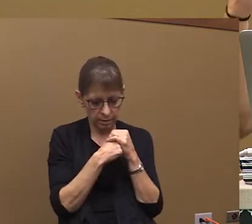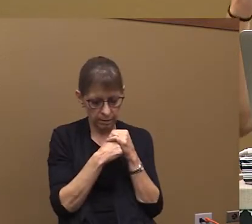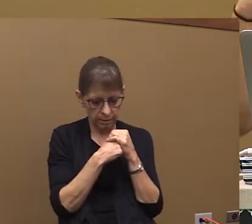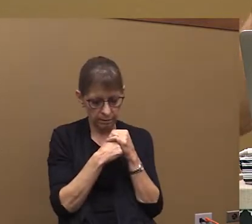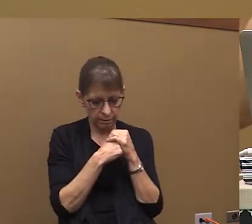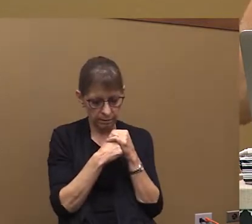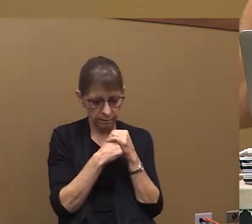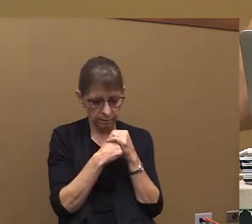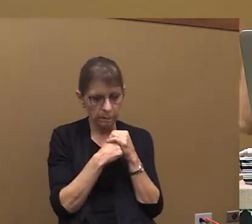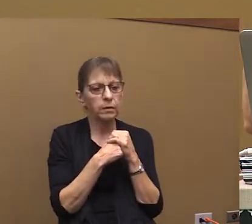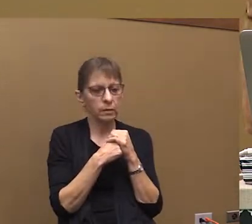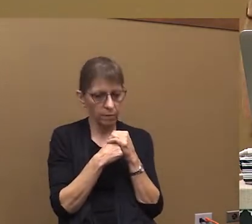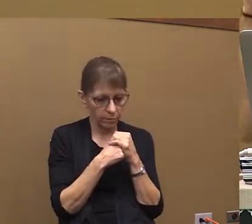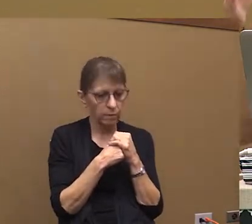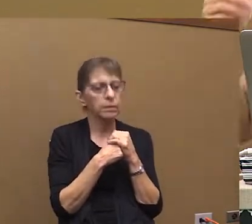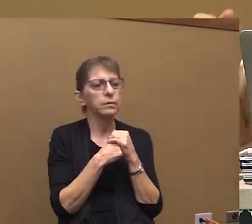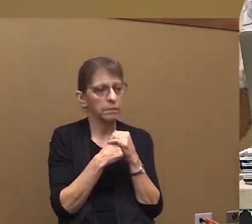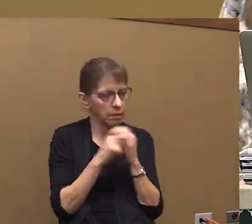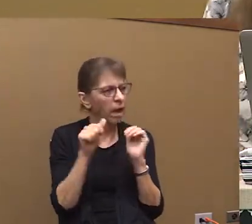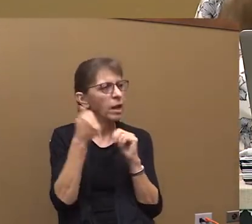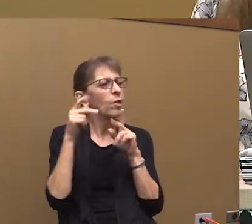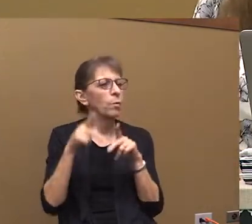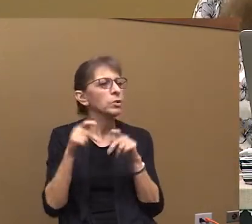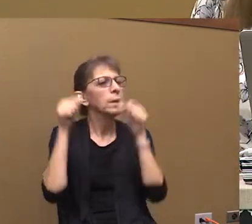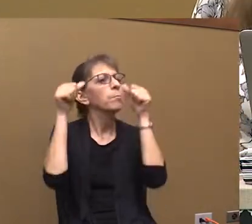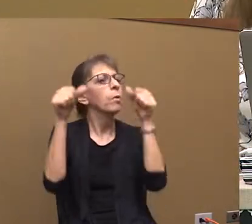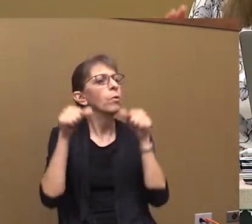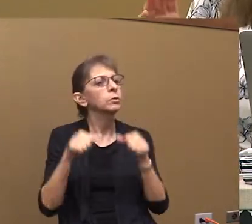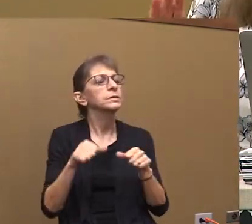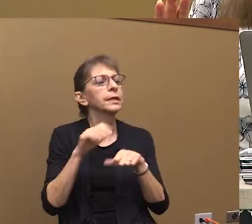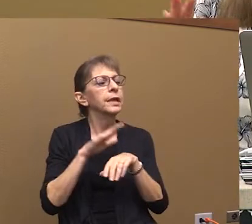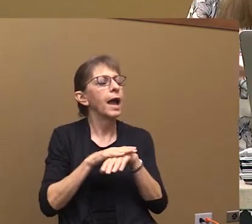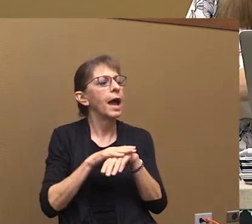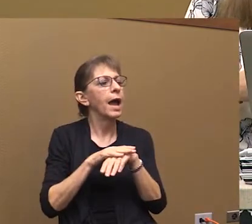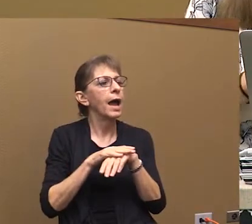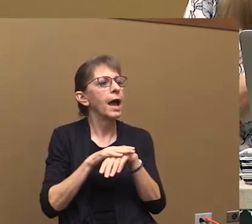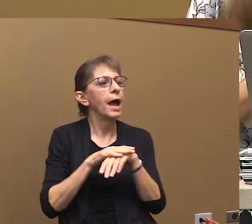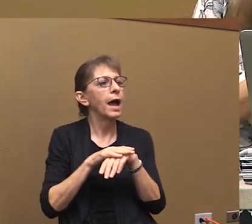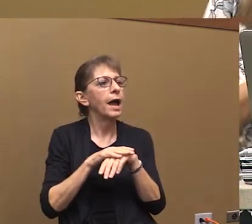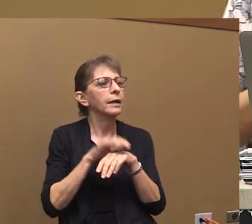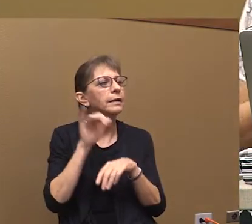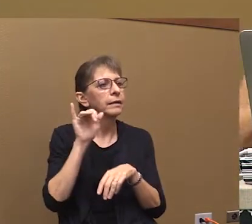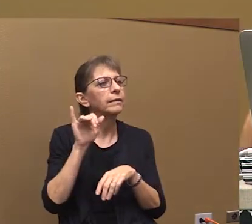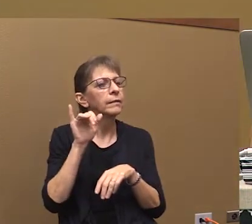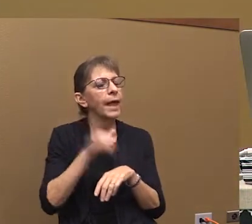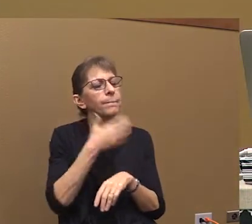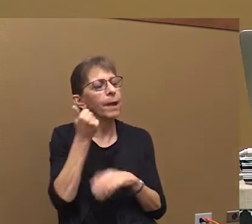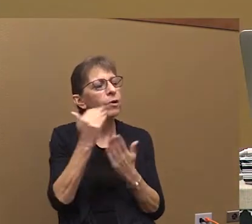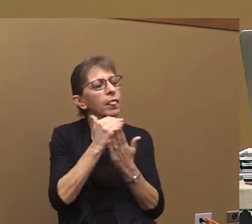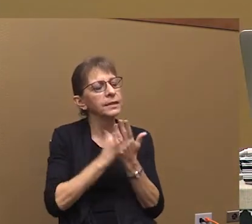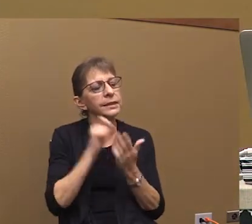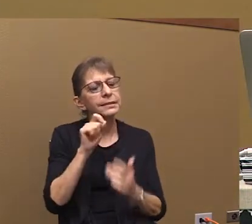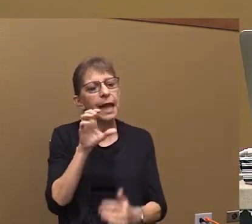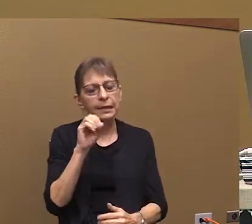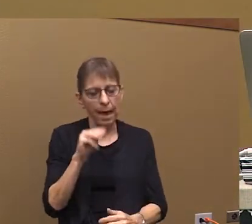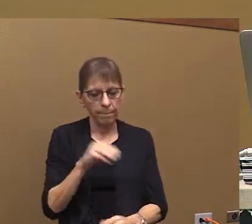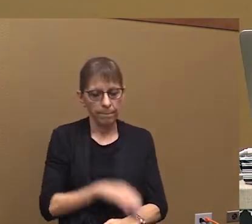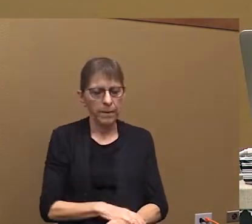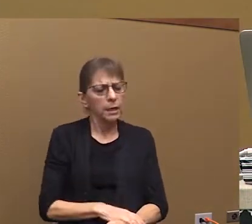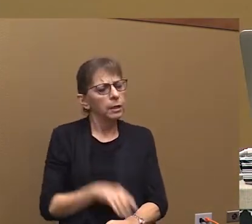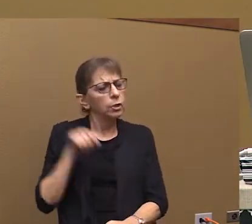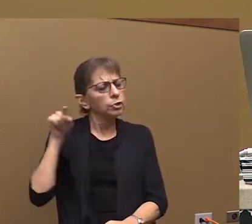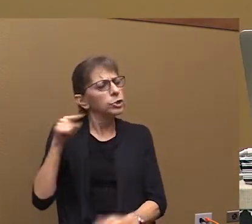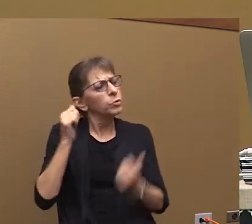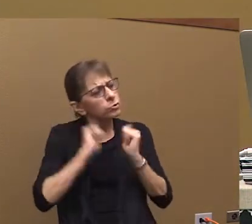I think, like a 10th grade example from another person that had